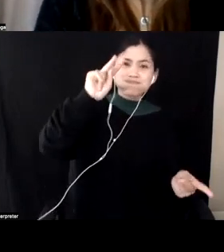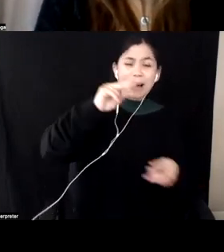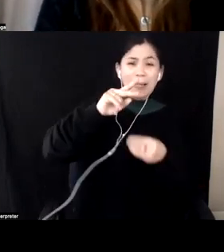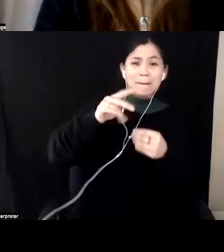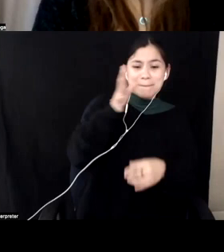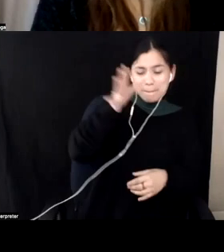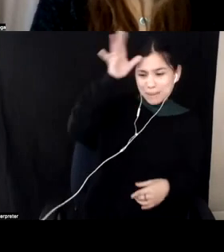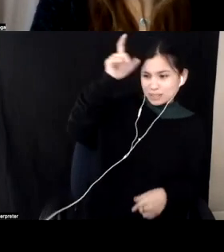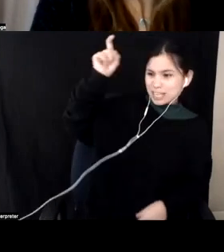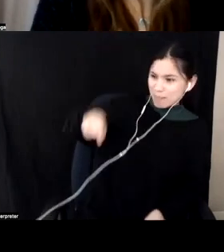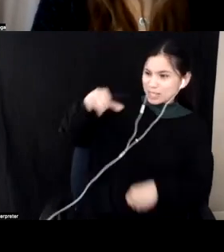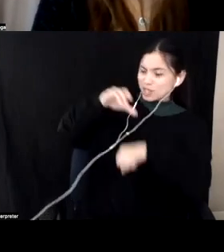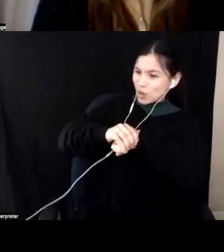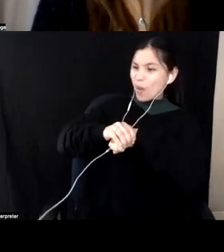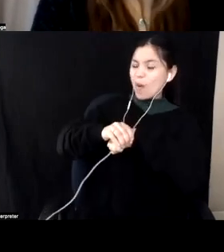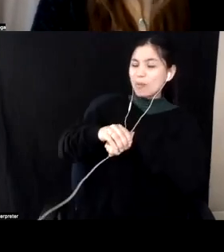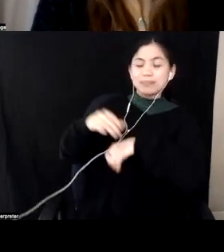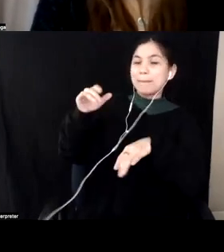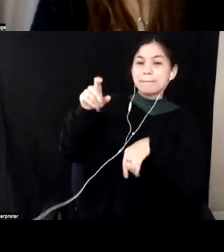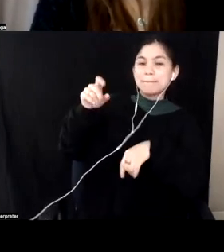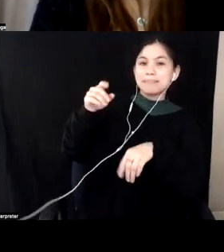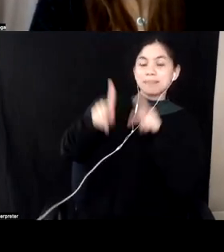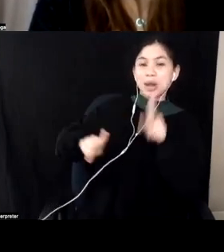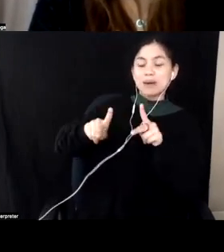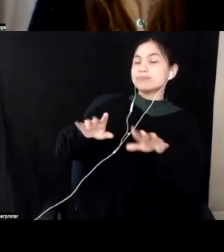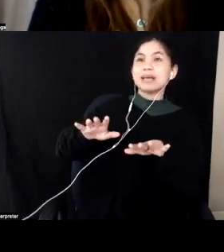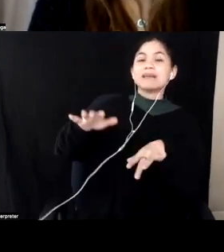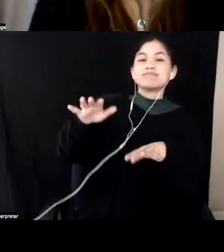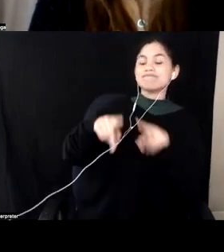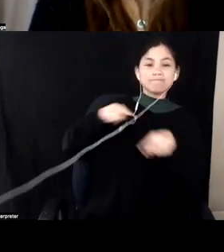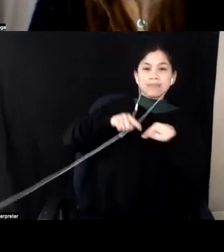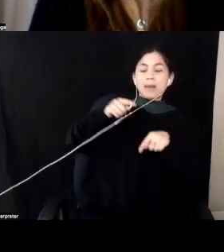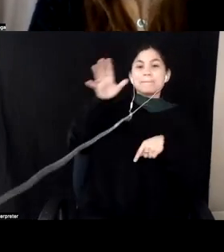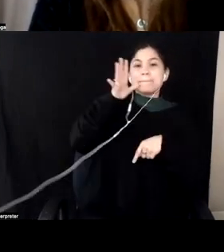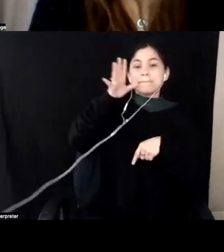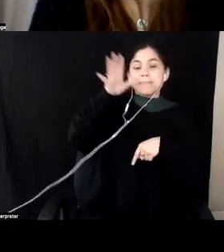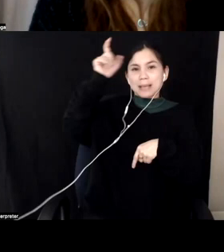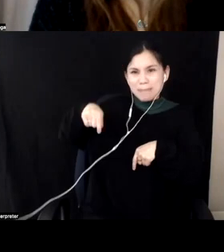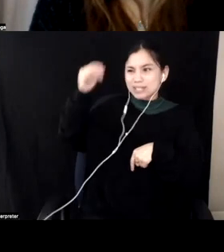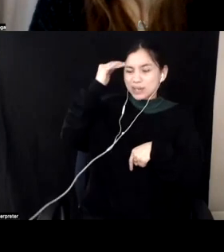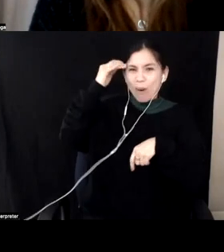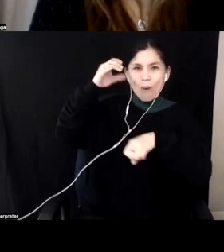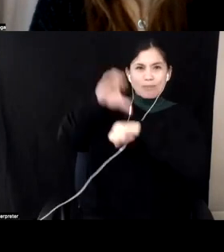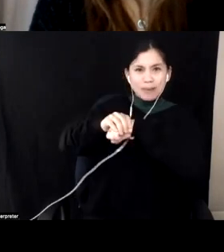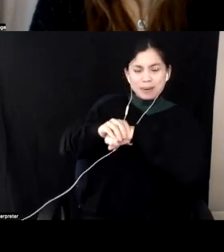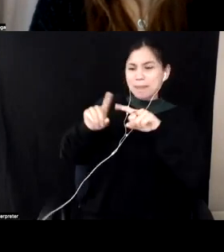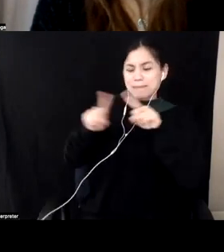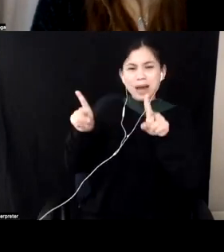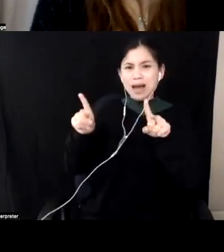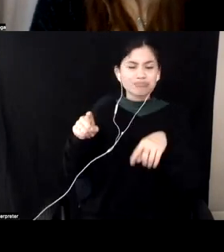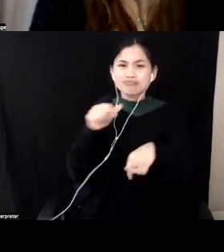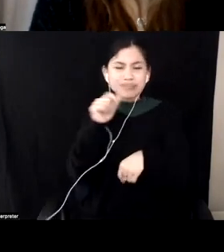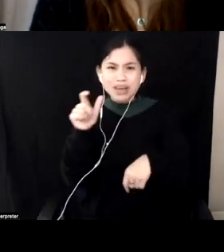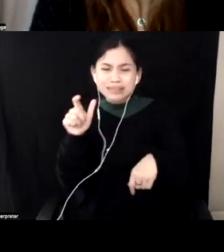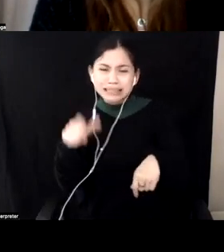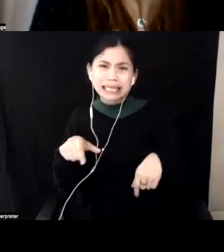to know English to learn sign language, which is not true. And I think sometimes they need that encouragement. They